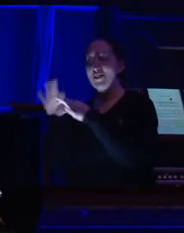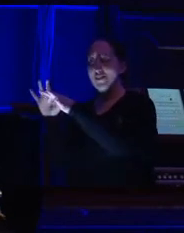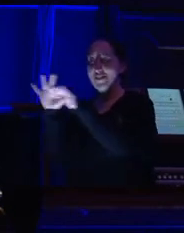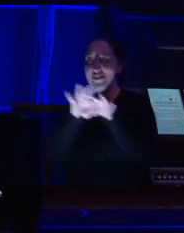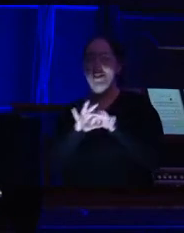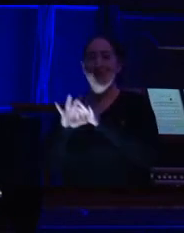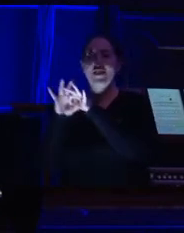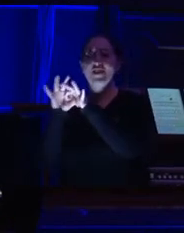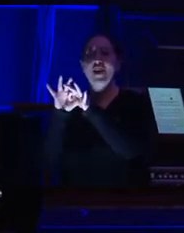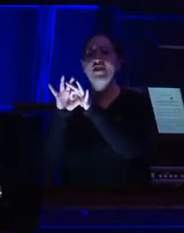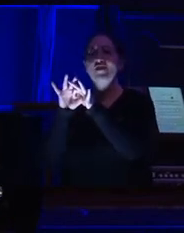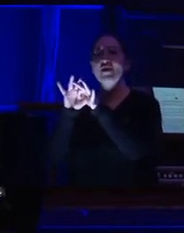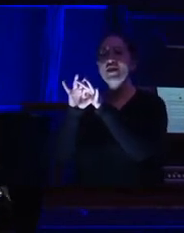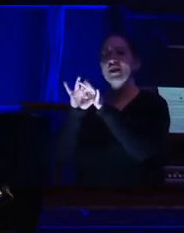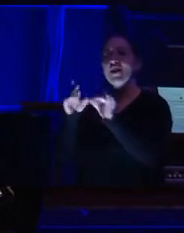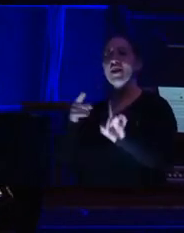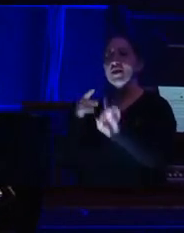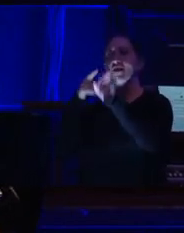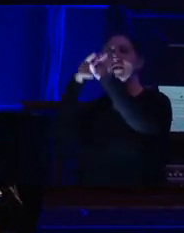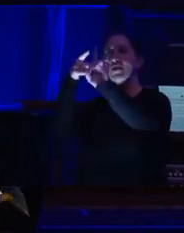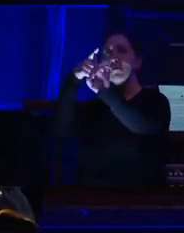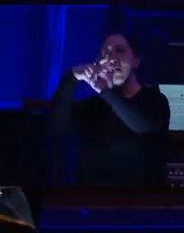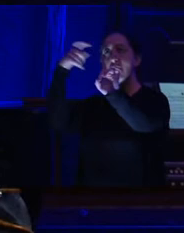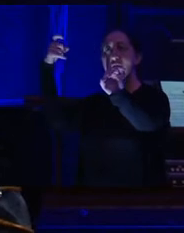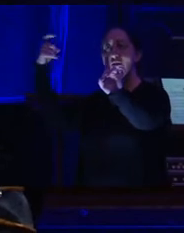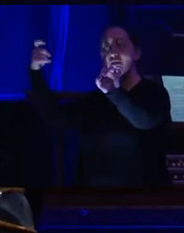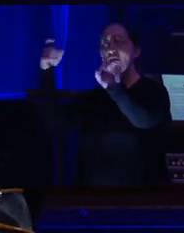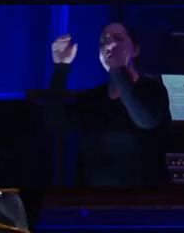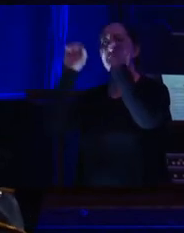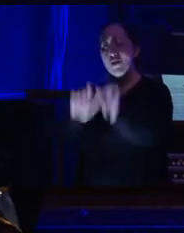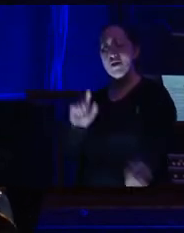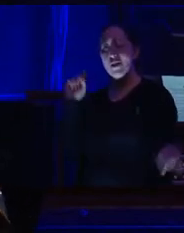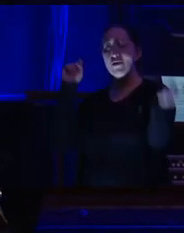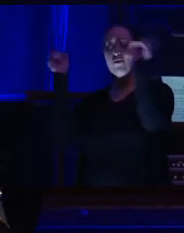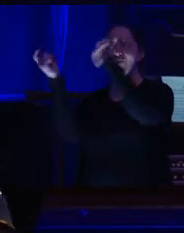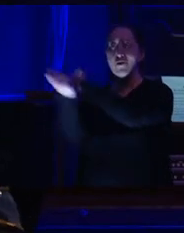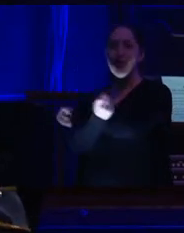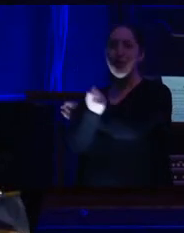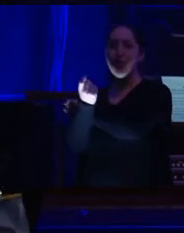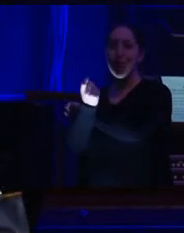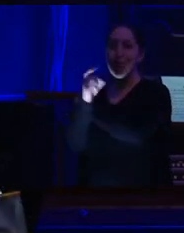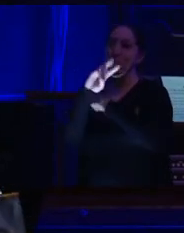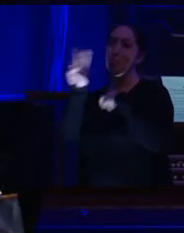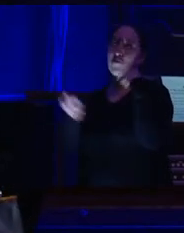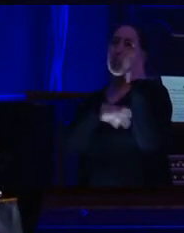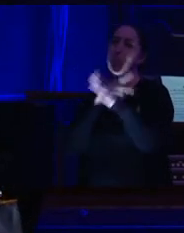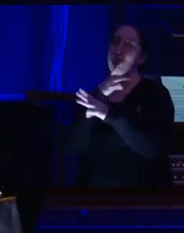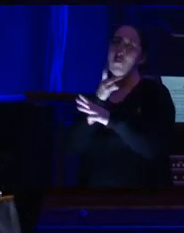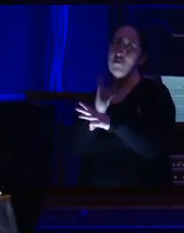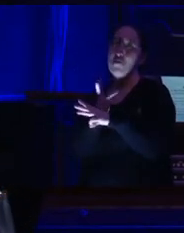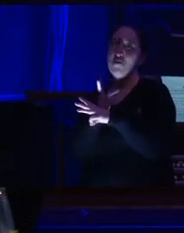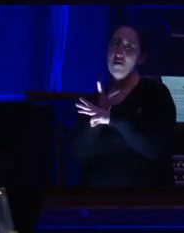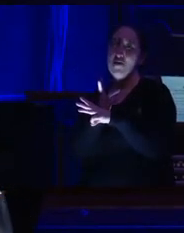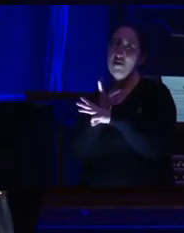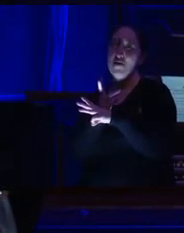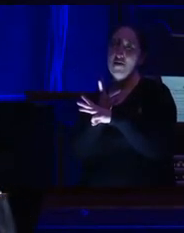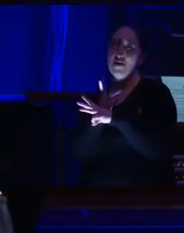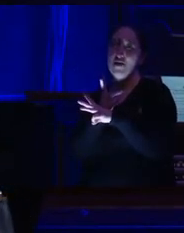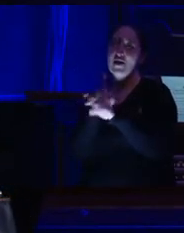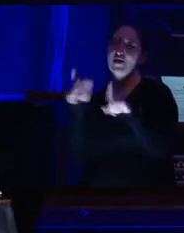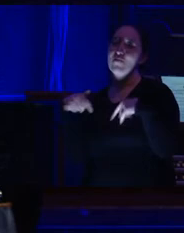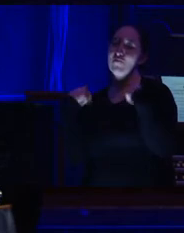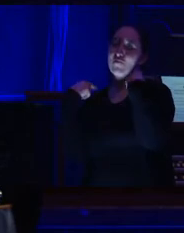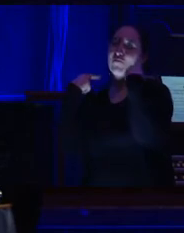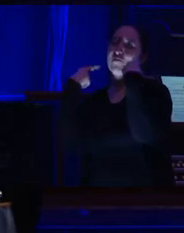connecting, aspiring, we can transform our world just as we have for